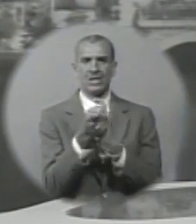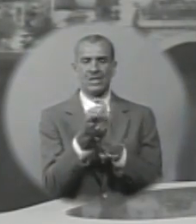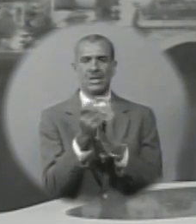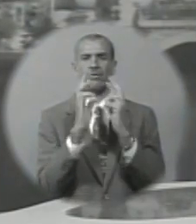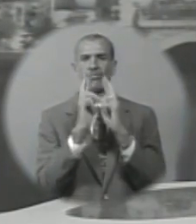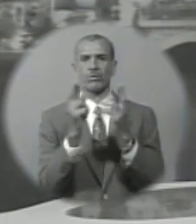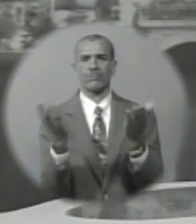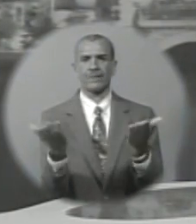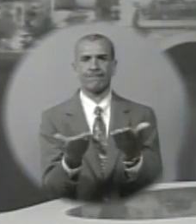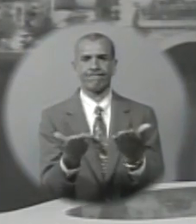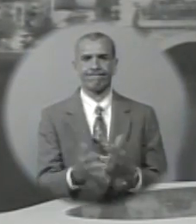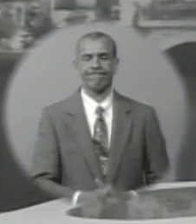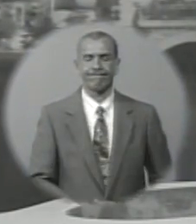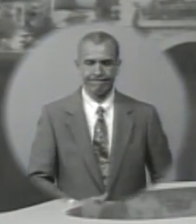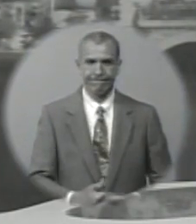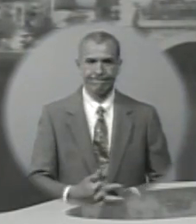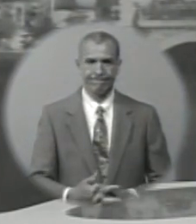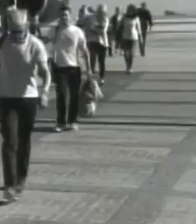report.